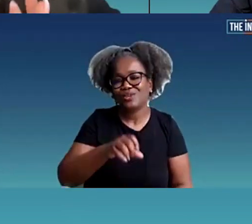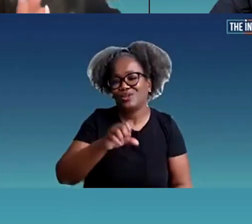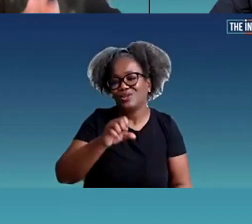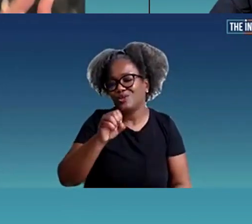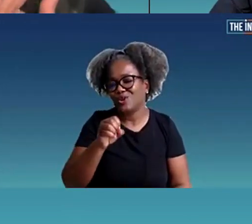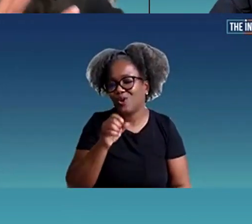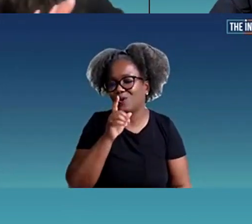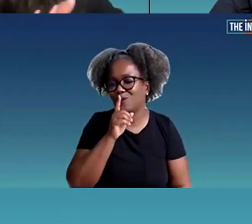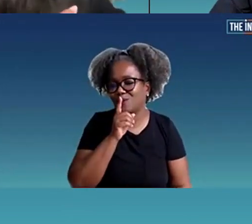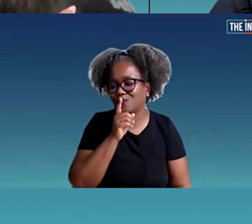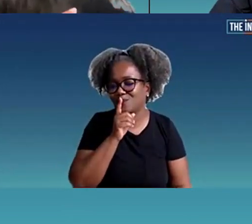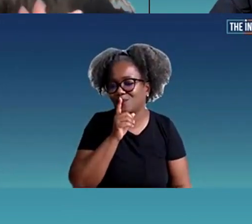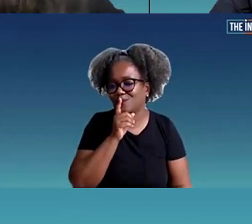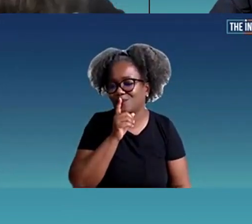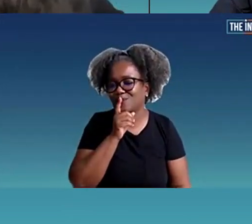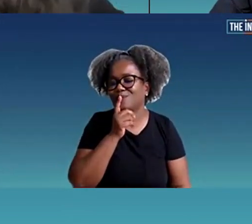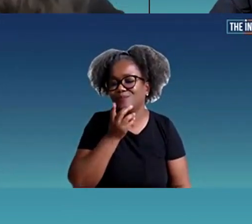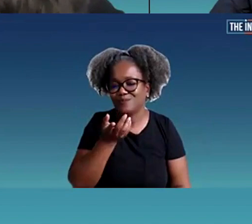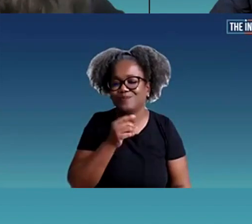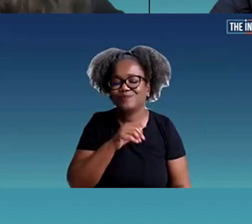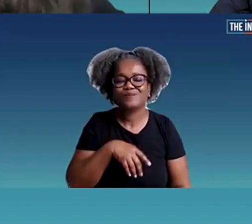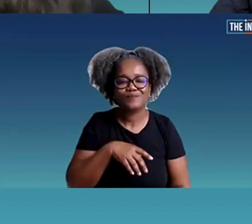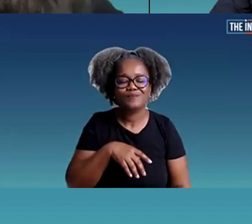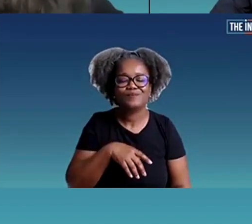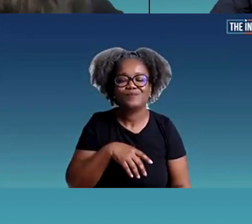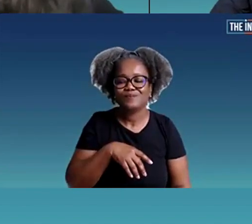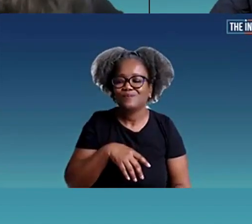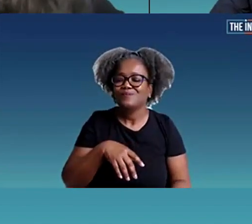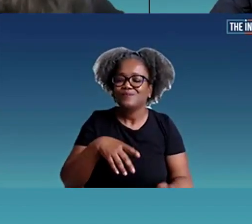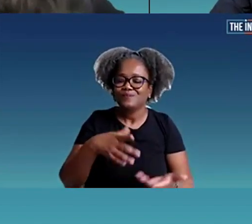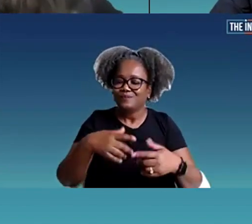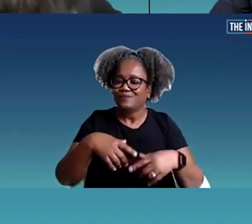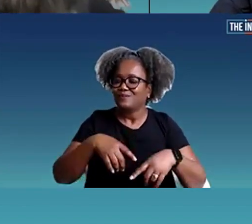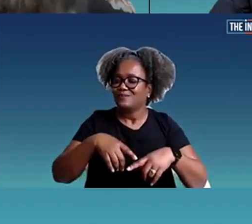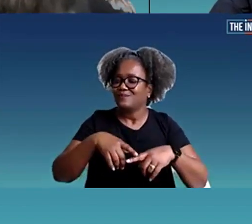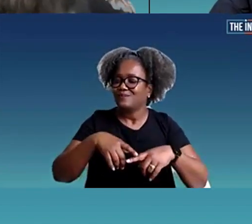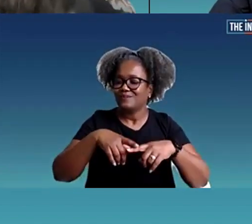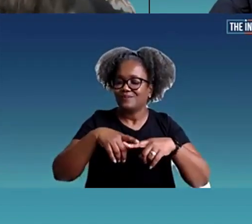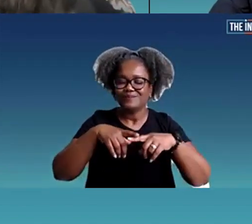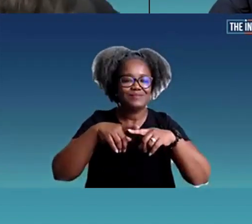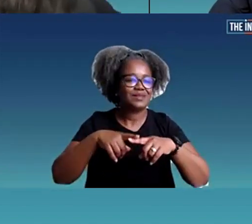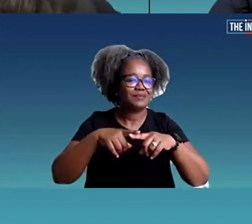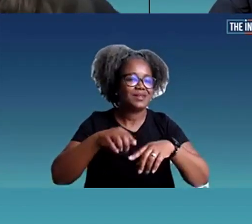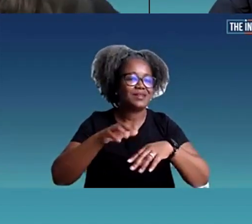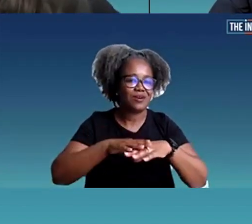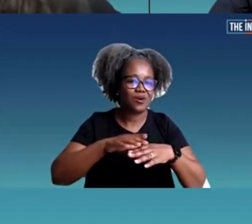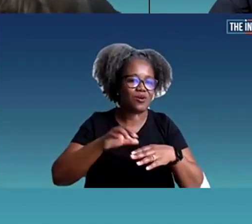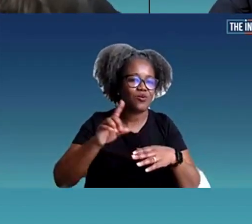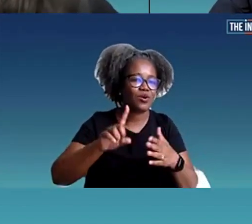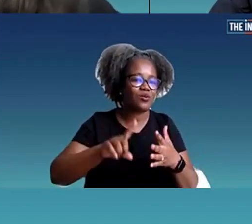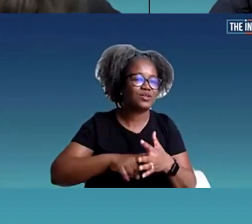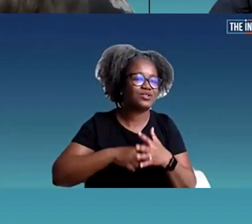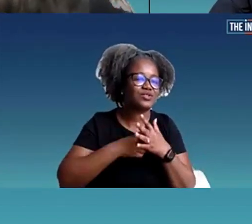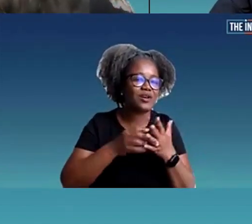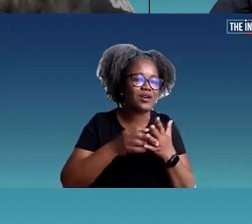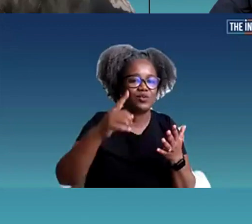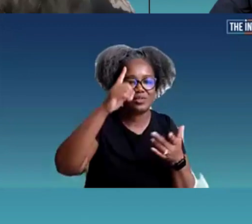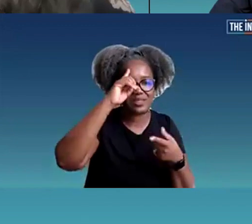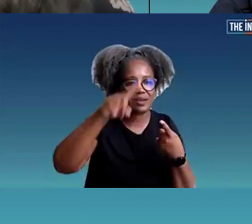we want to at least get race, ethnicity, preferred language, gender identity, and sexual